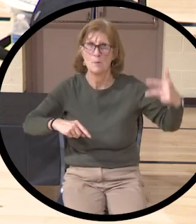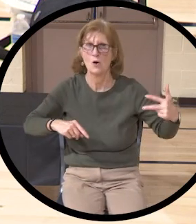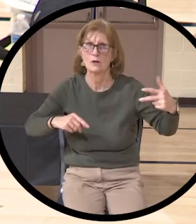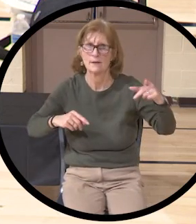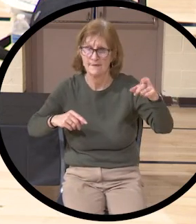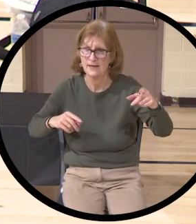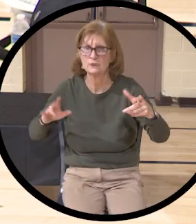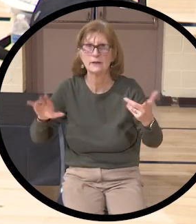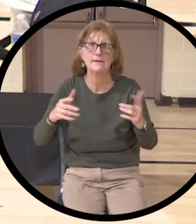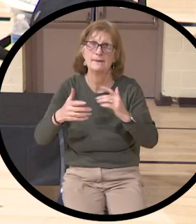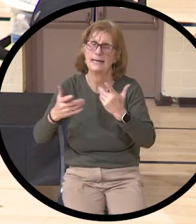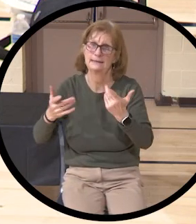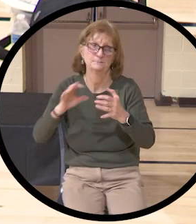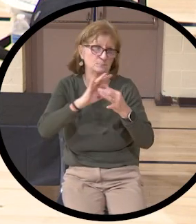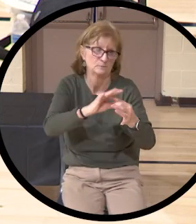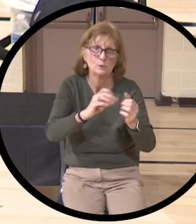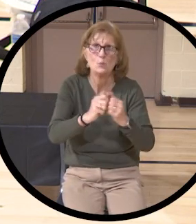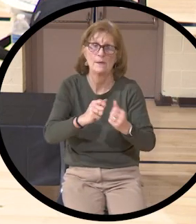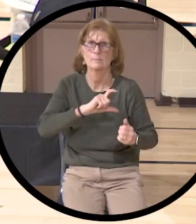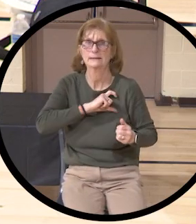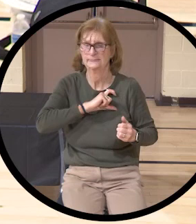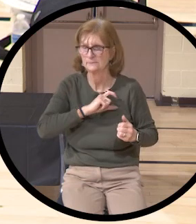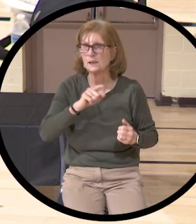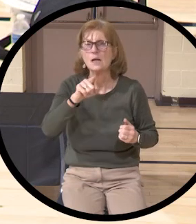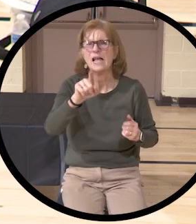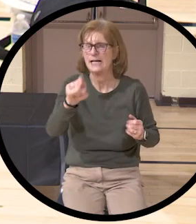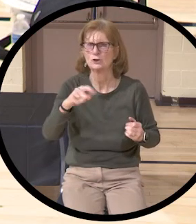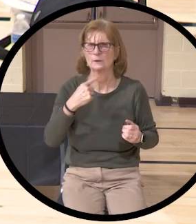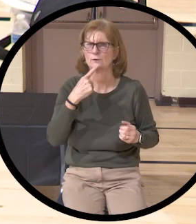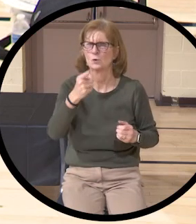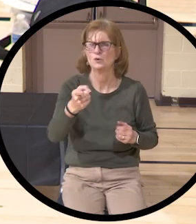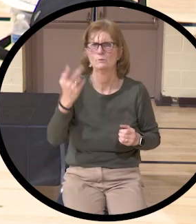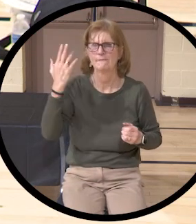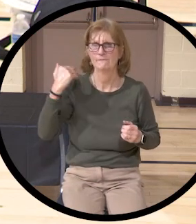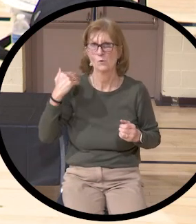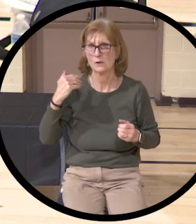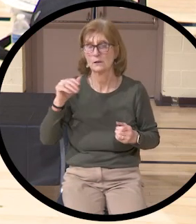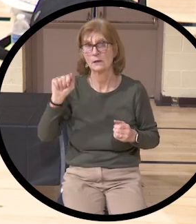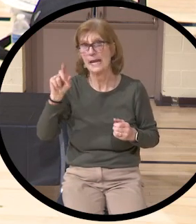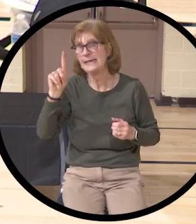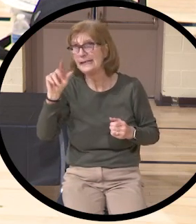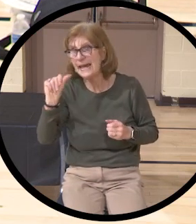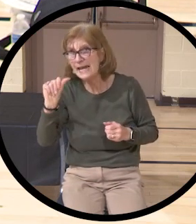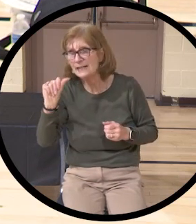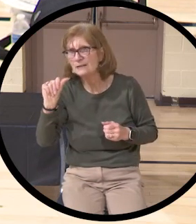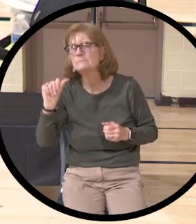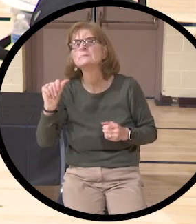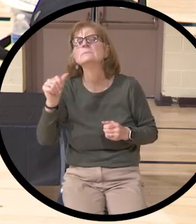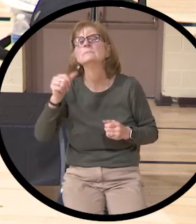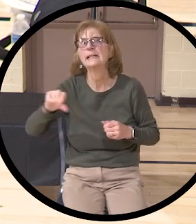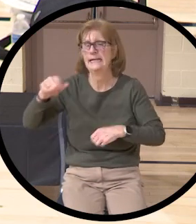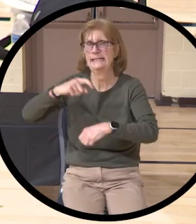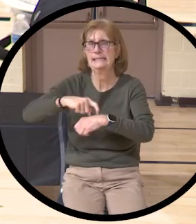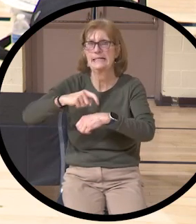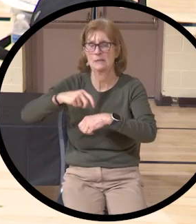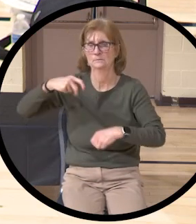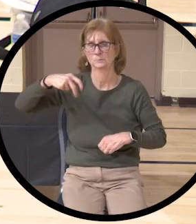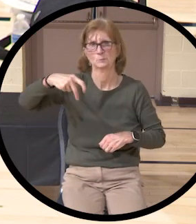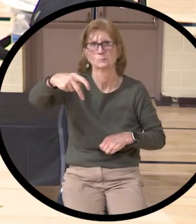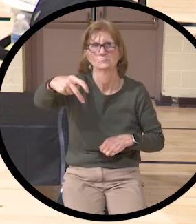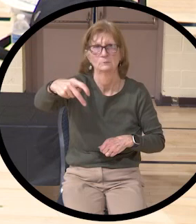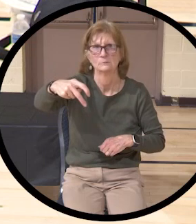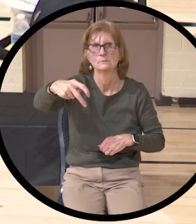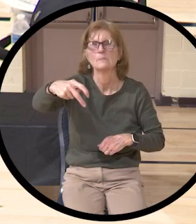crosswalks. Additionally, and I should have mentioned this earlier with this question about ADA accommodations, any crosswalk that we put in is